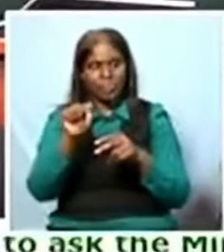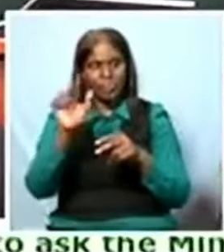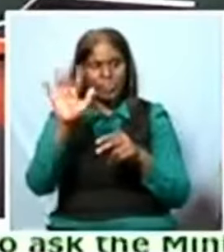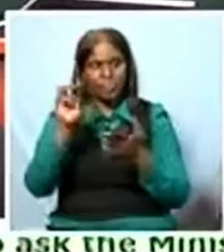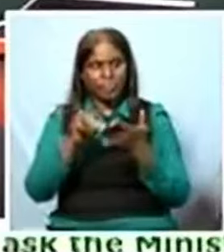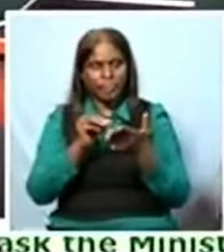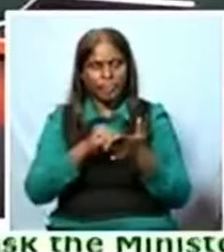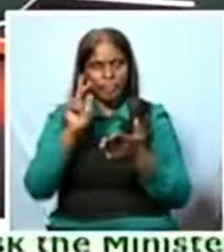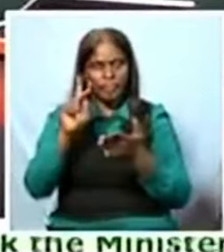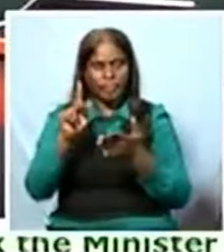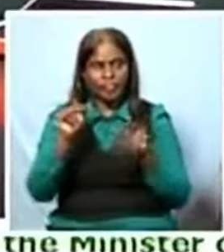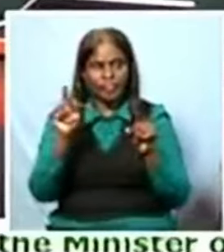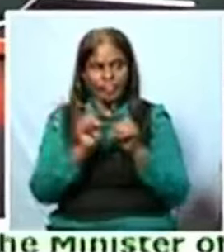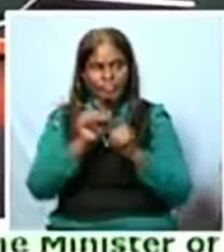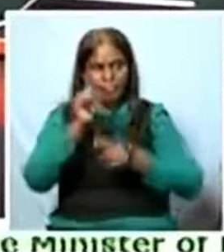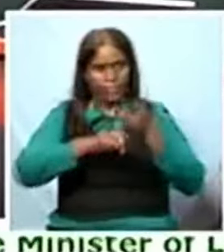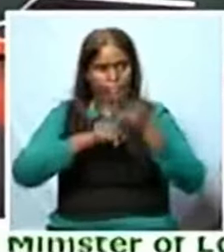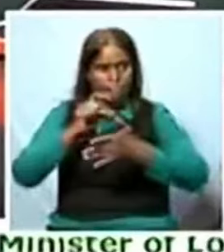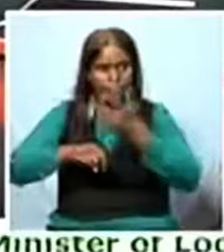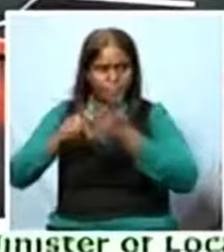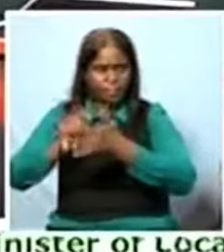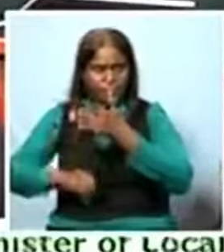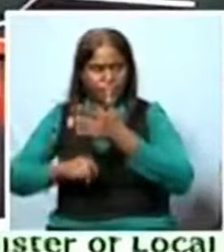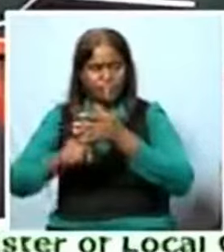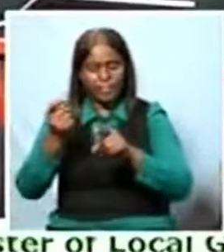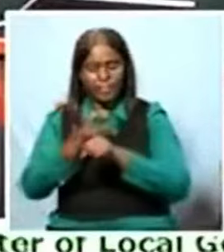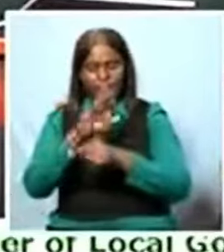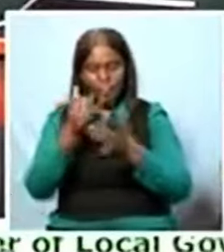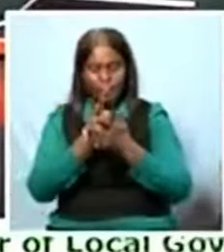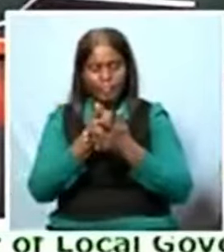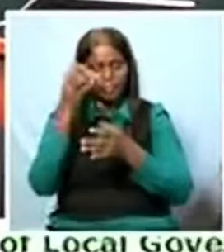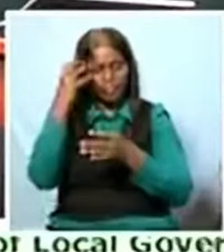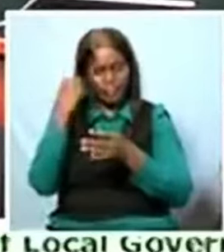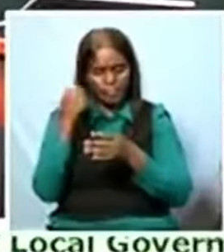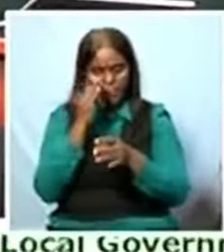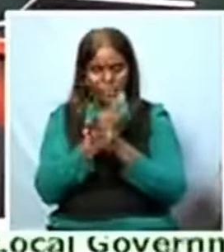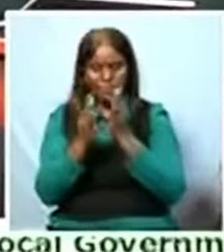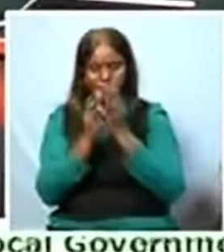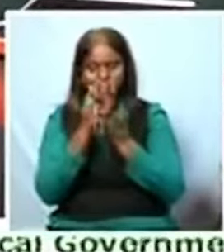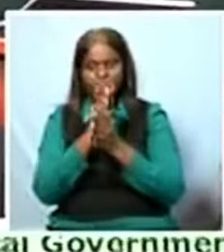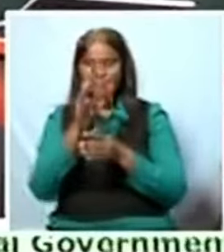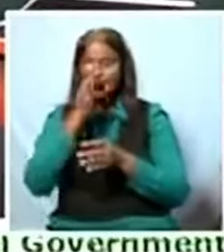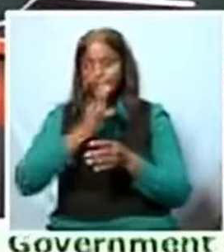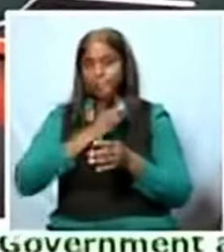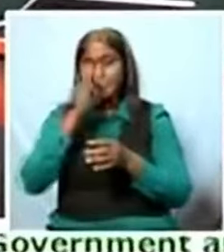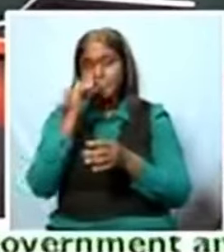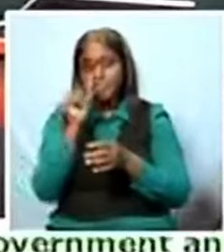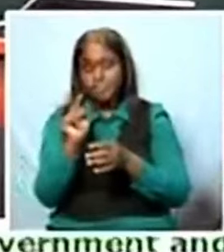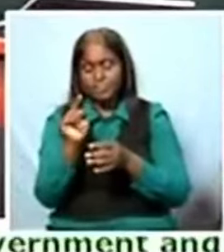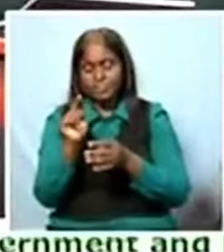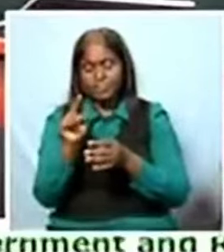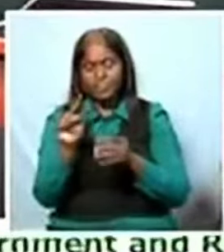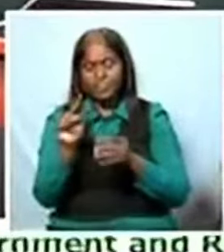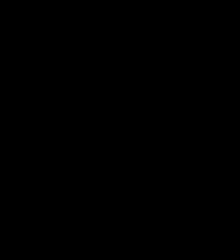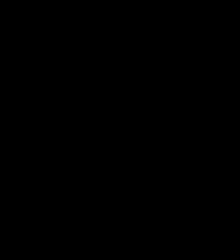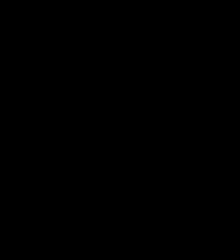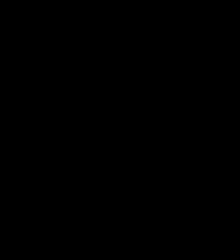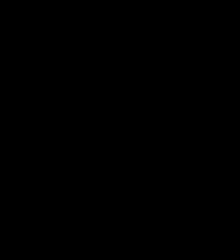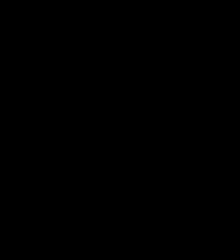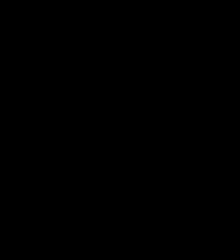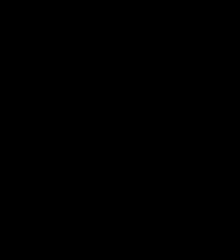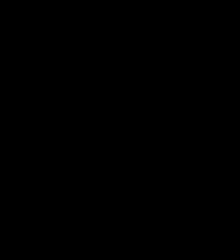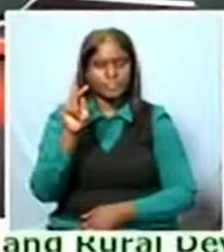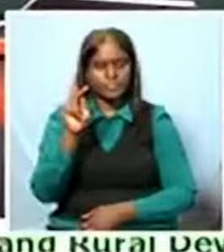kwacha. The estimated cost of the whole office infrastructure, Madam Speaker, is 5